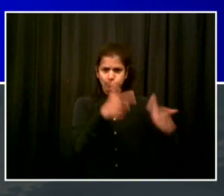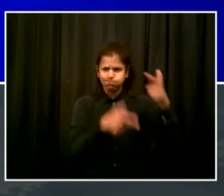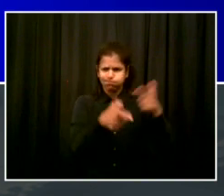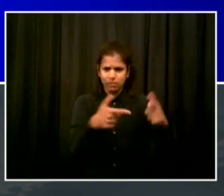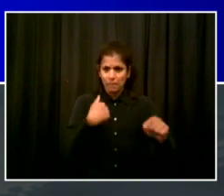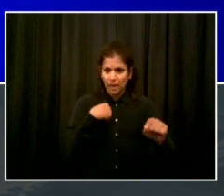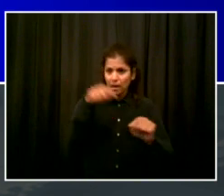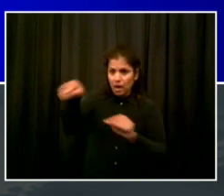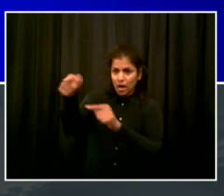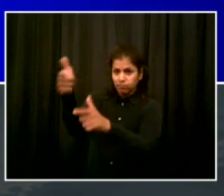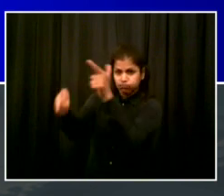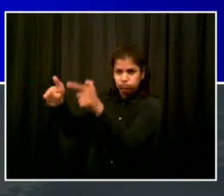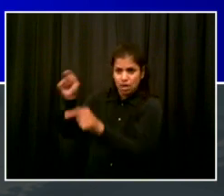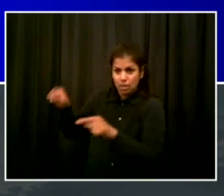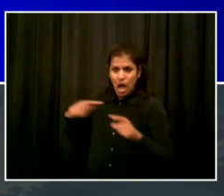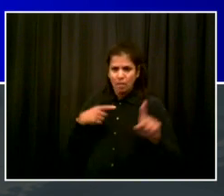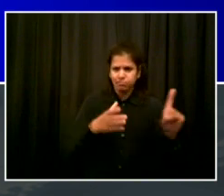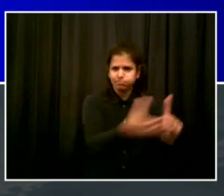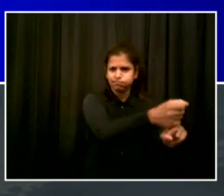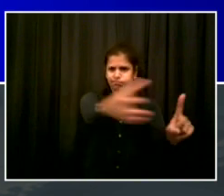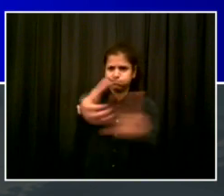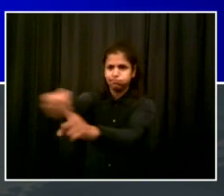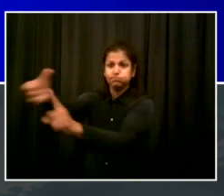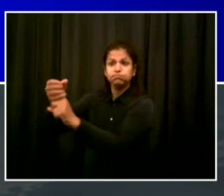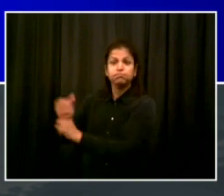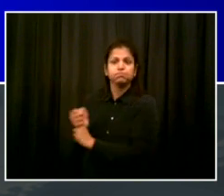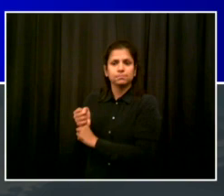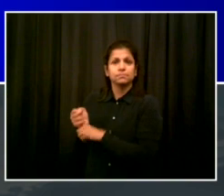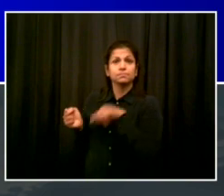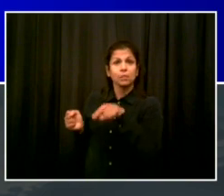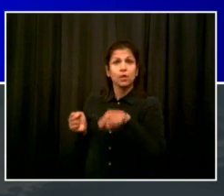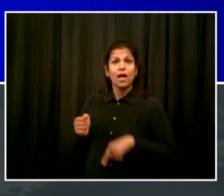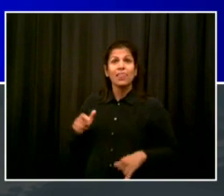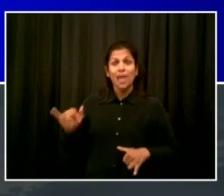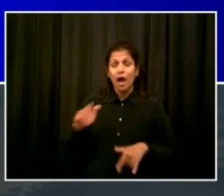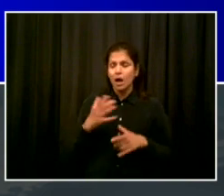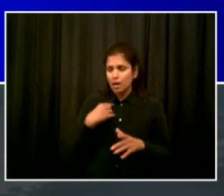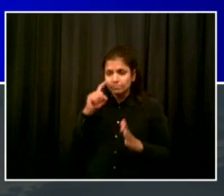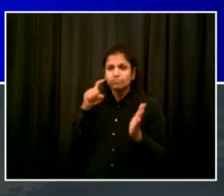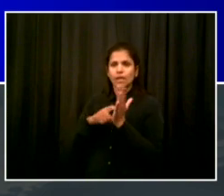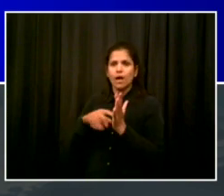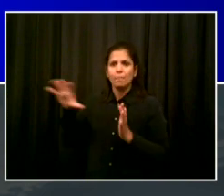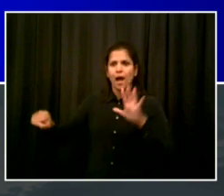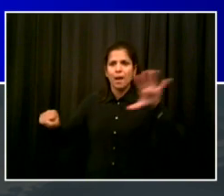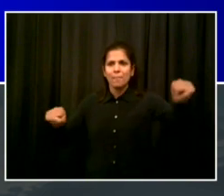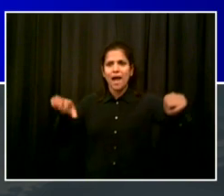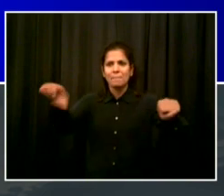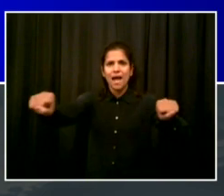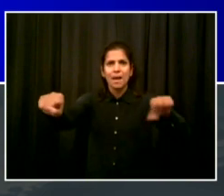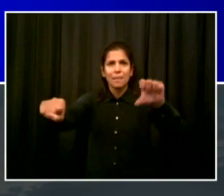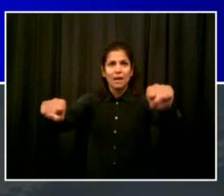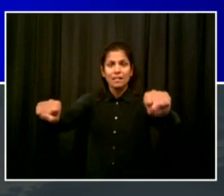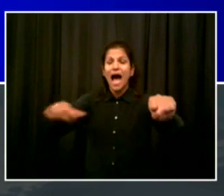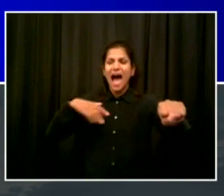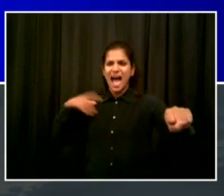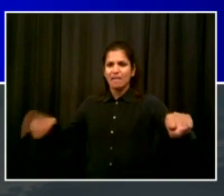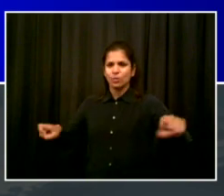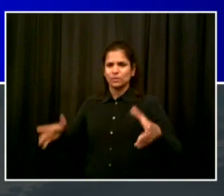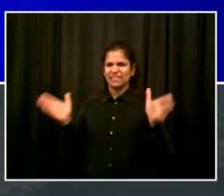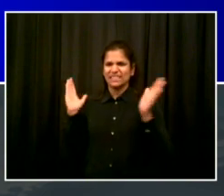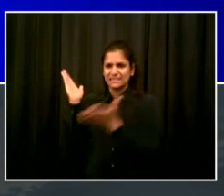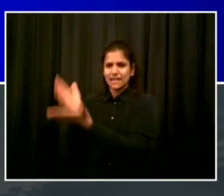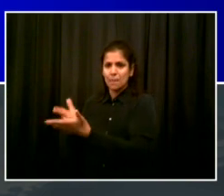police, particularly foot patrols, police right there at the front line connecting with the community, with all those grassroots efforts and community